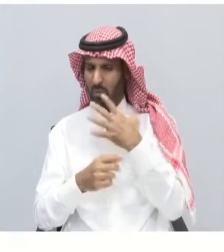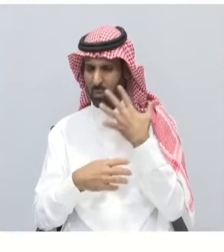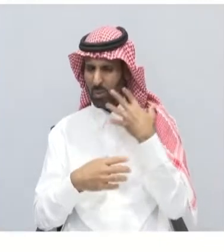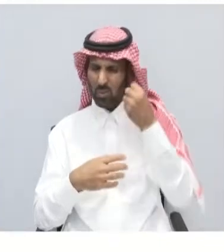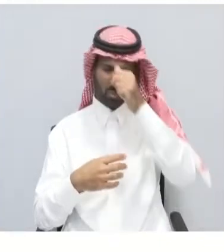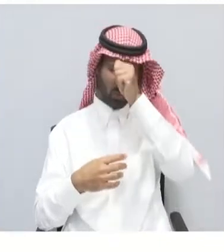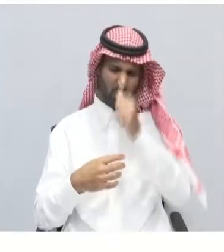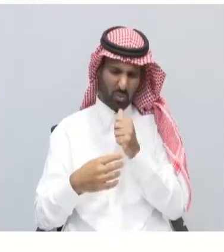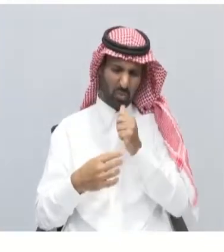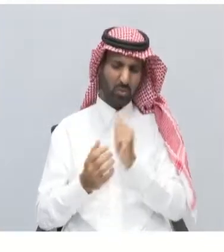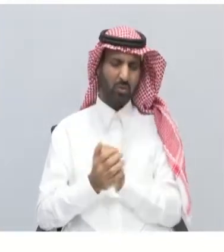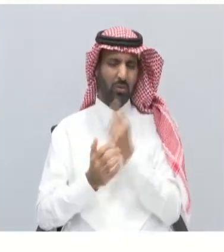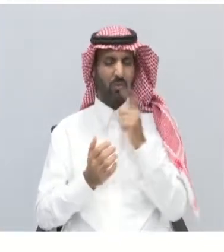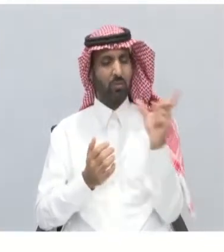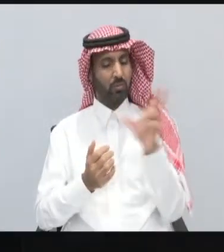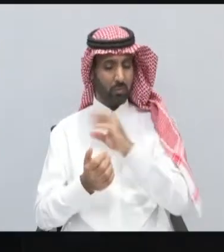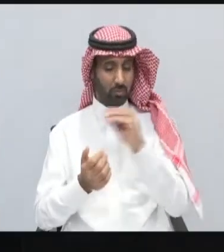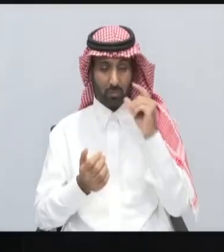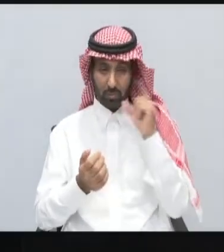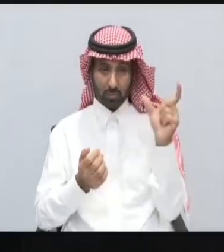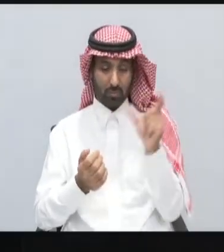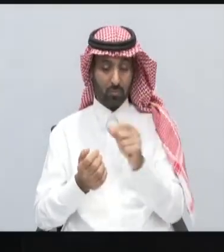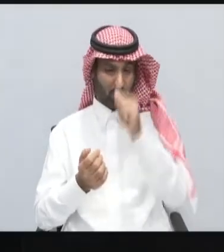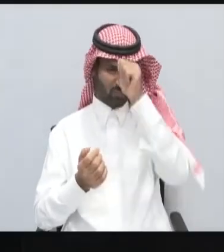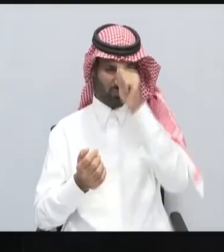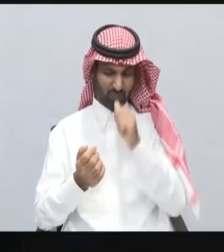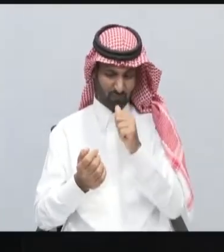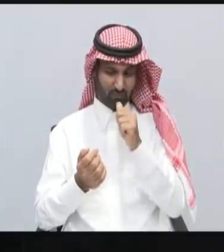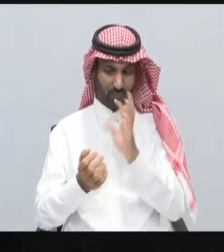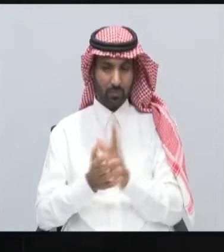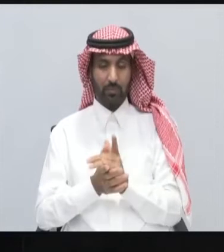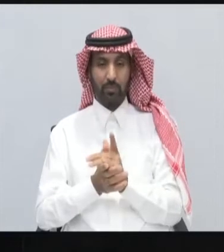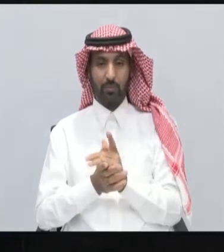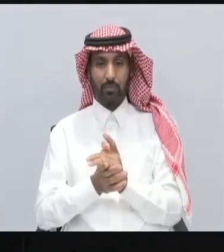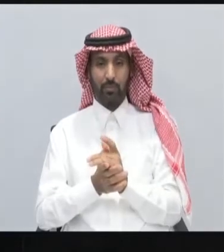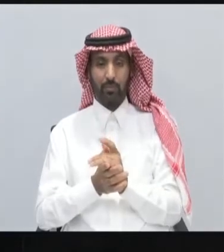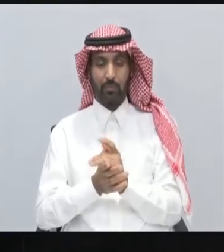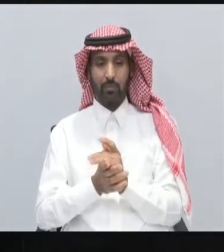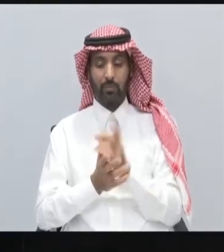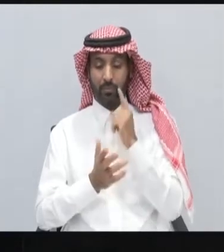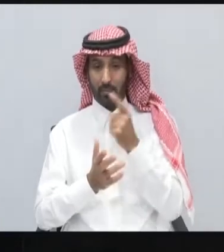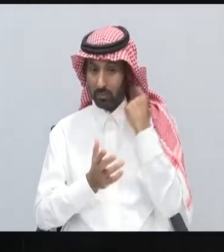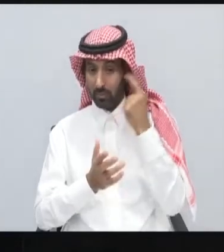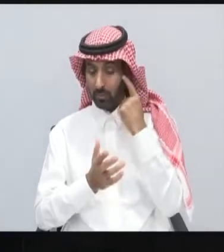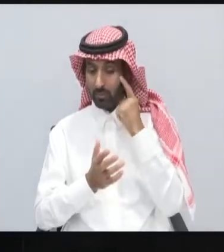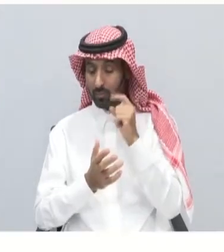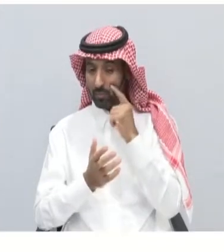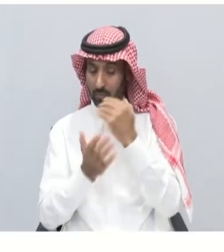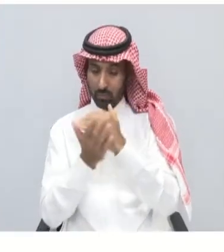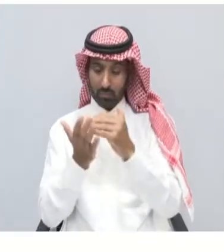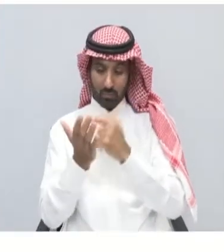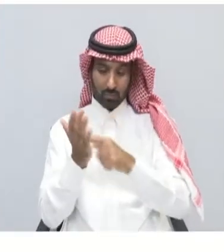irritate. We said, irritate, what does it mean? Can you think from the